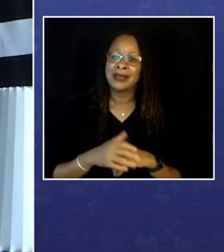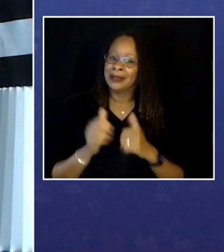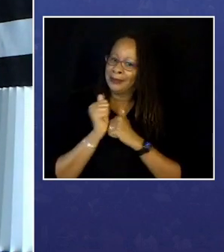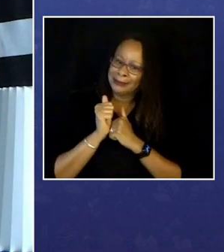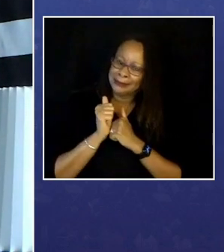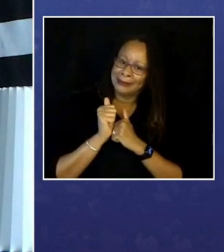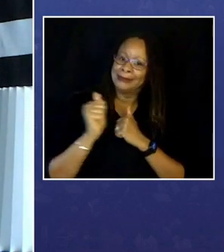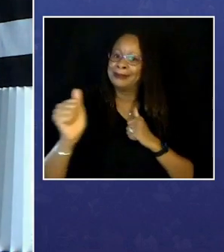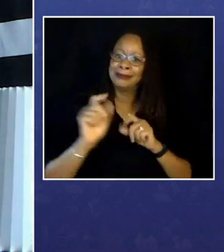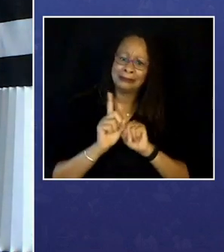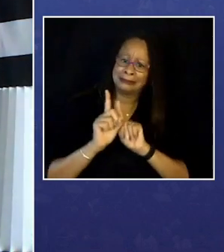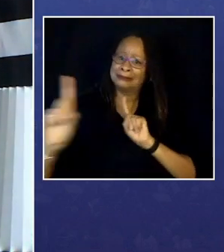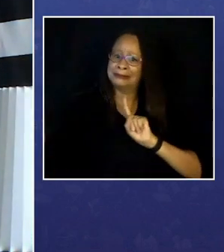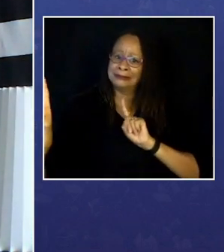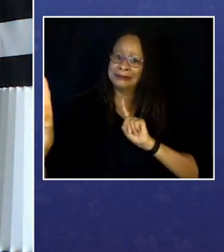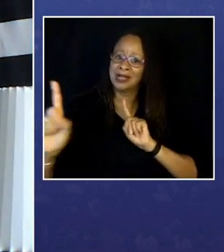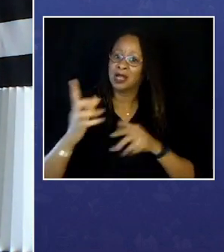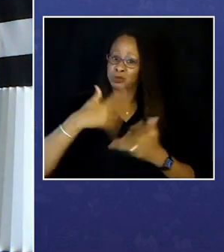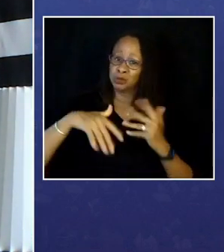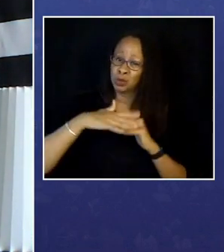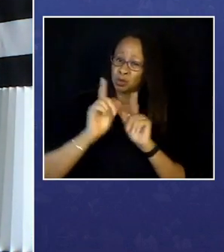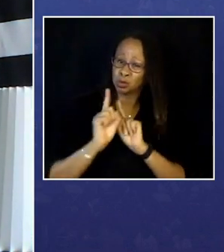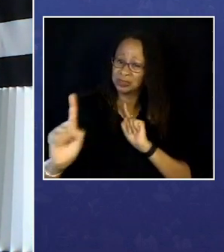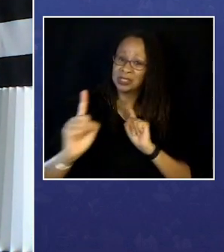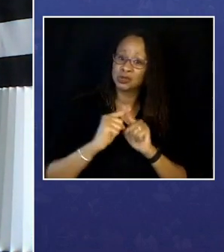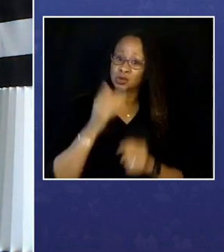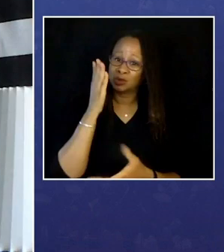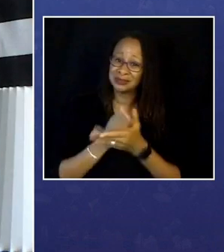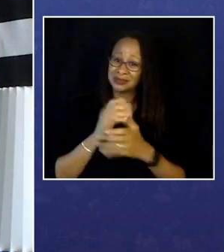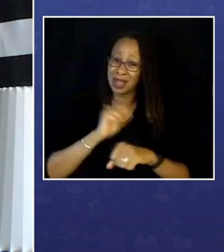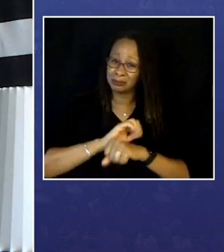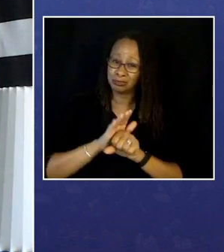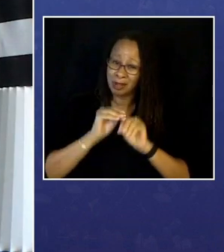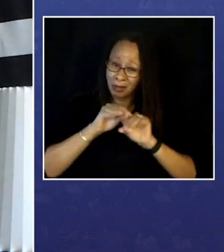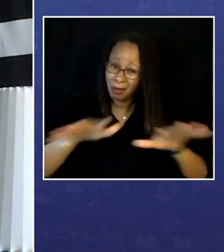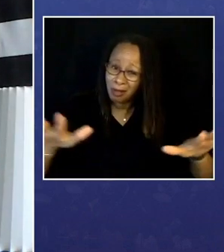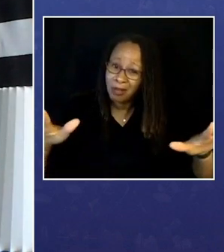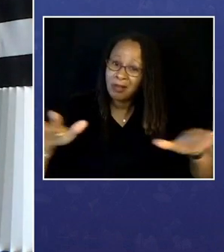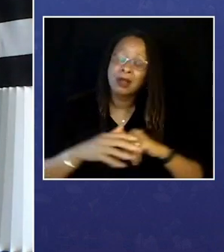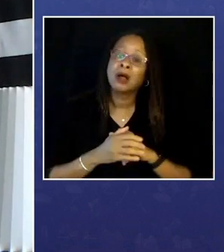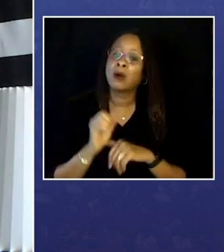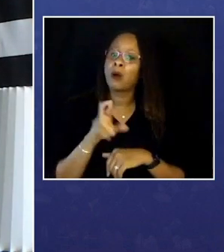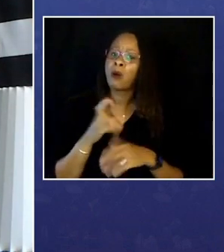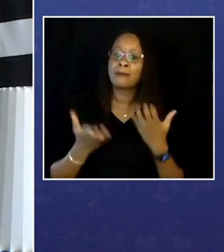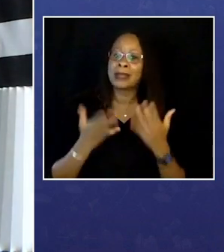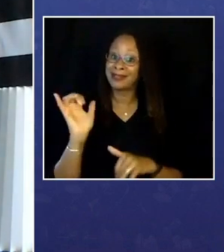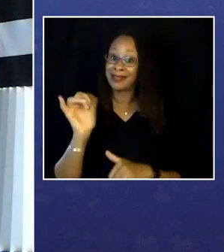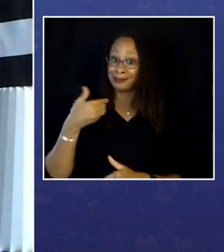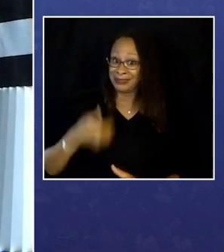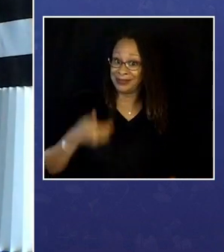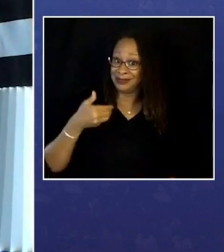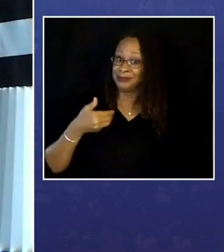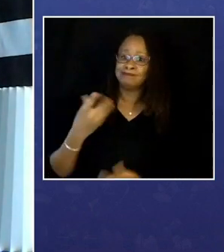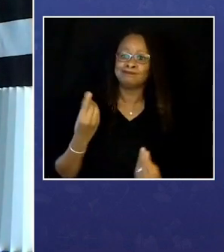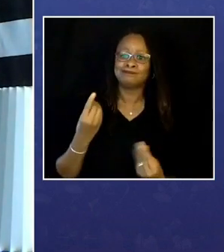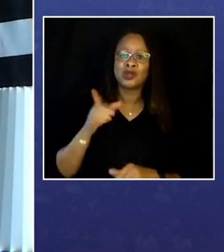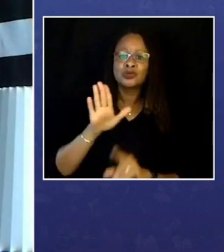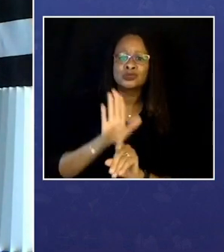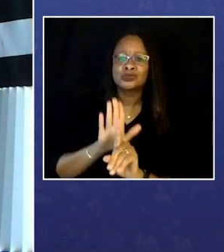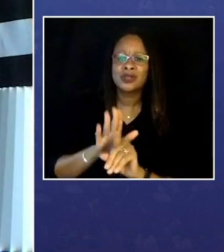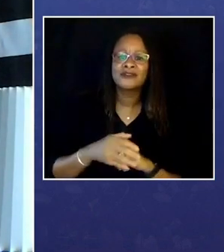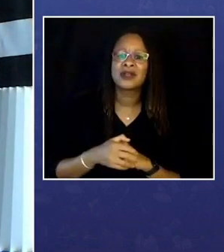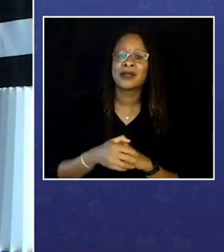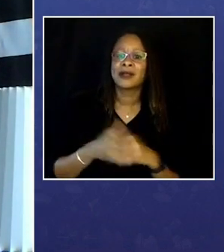have distanced from loved ones to stop the spread of COVID-19. Or maybe, like me,